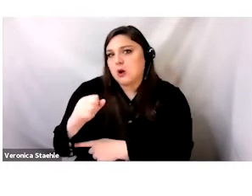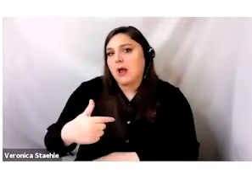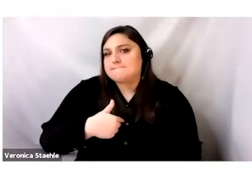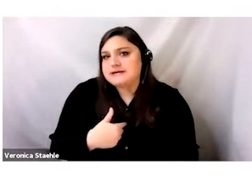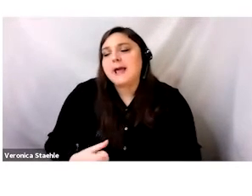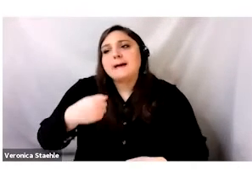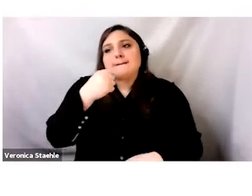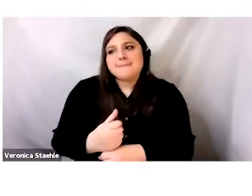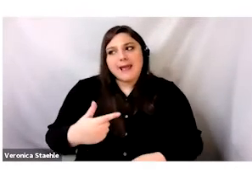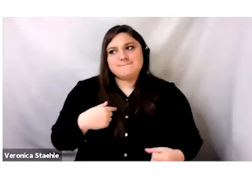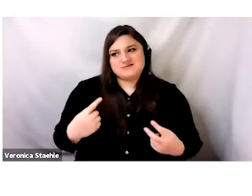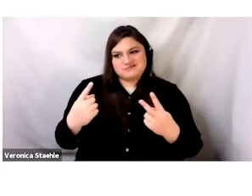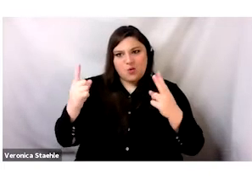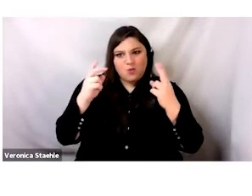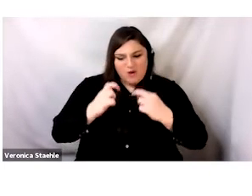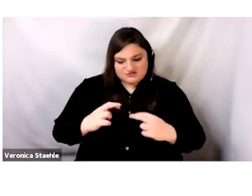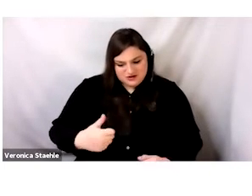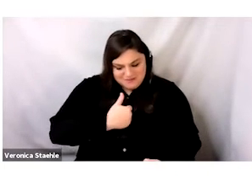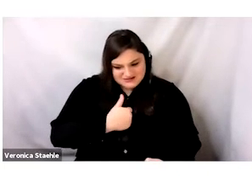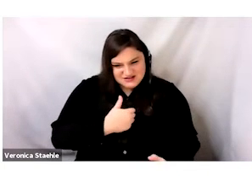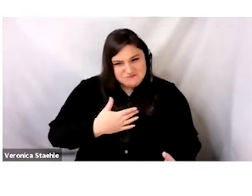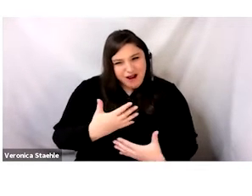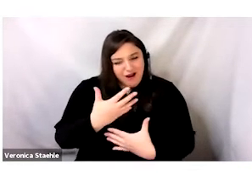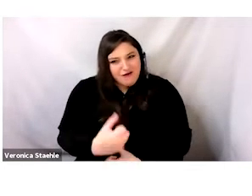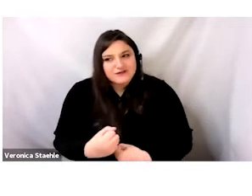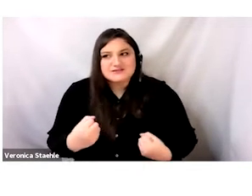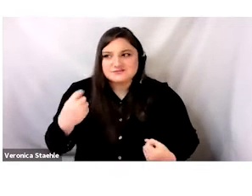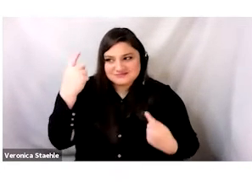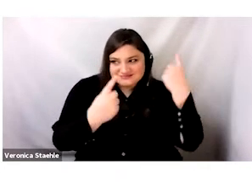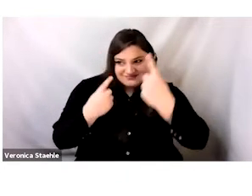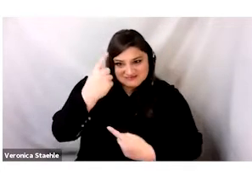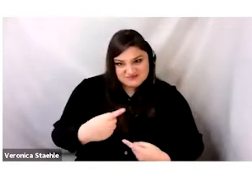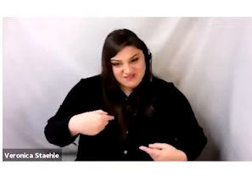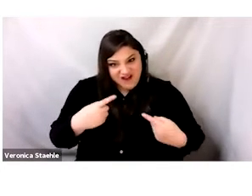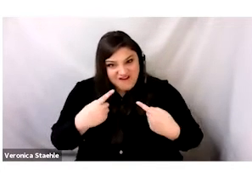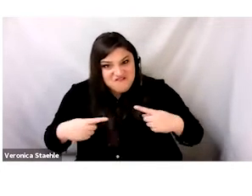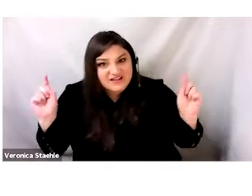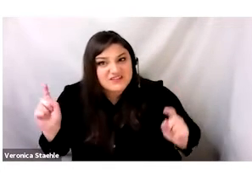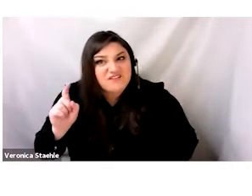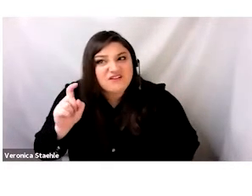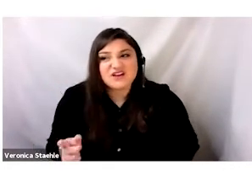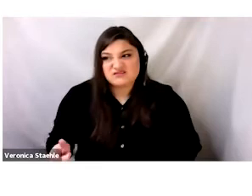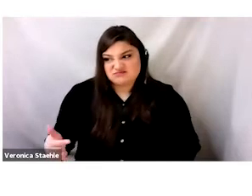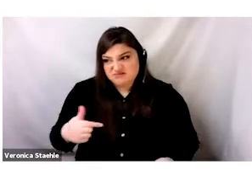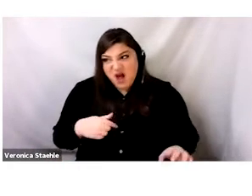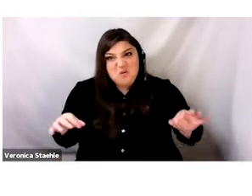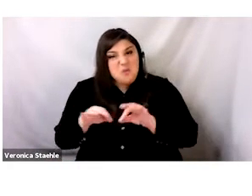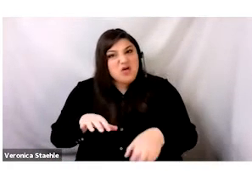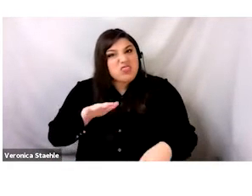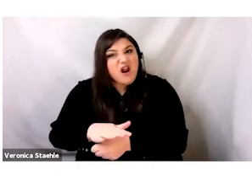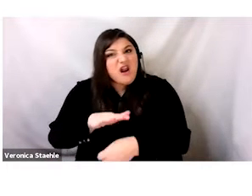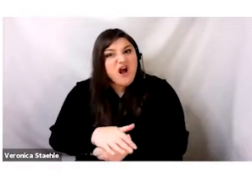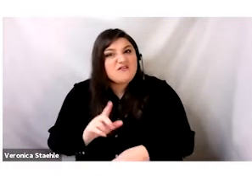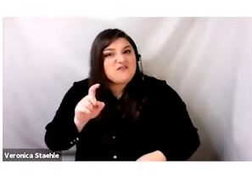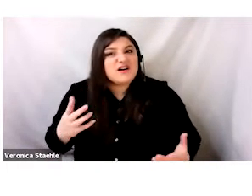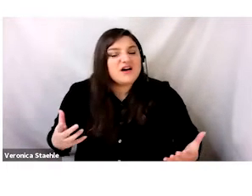confidence. I started to question, was I effective? Was I enough? And then I recognized that my story